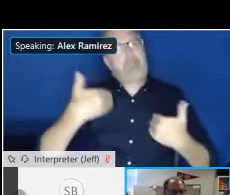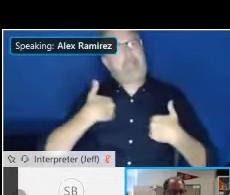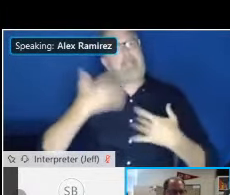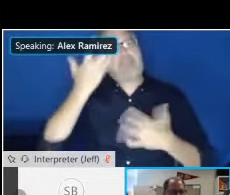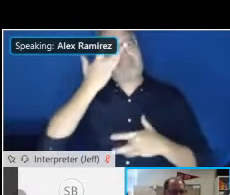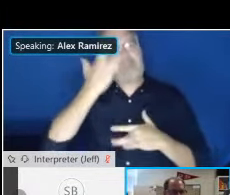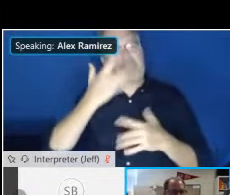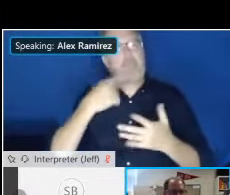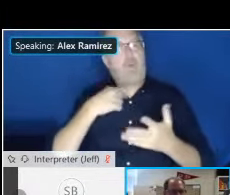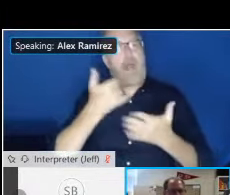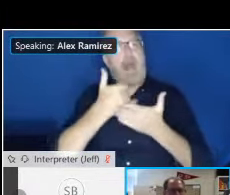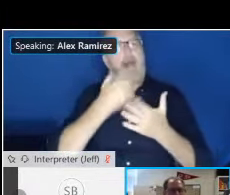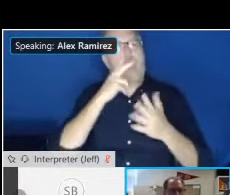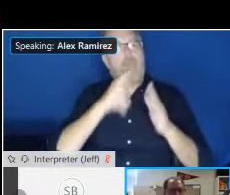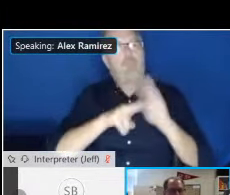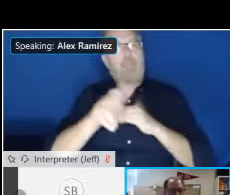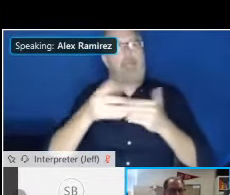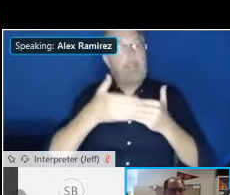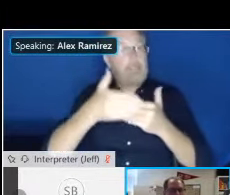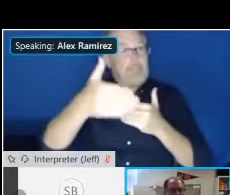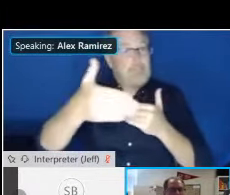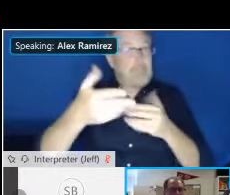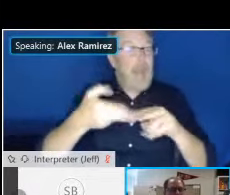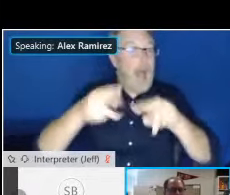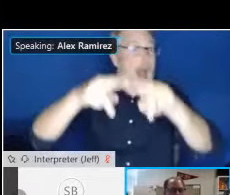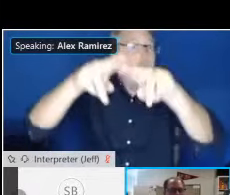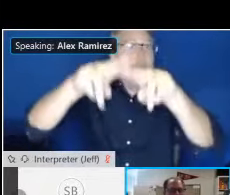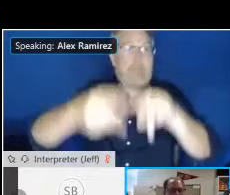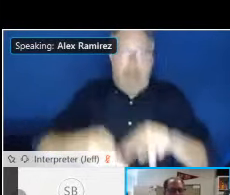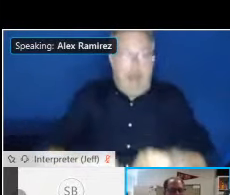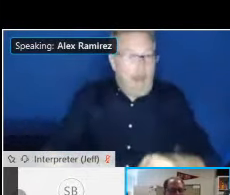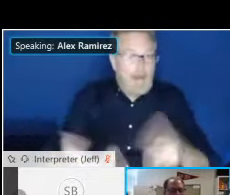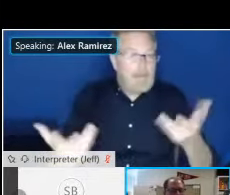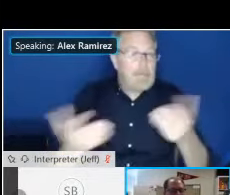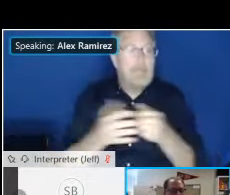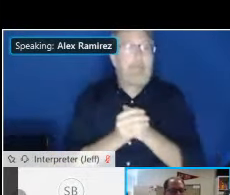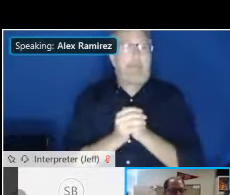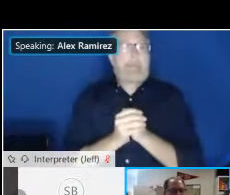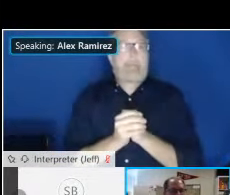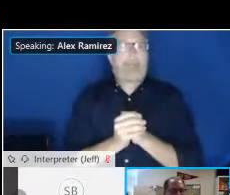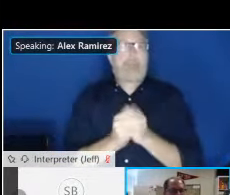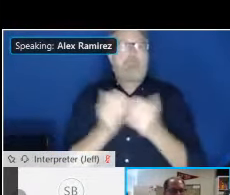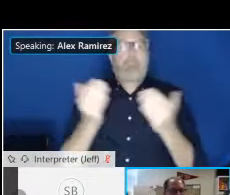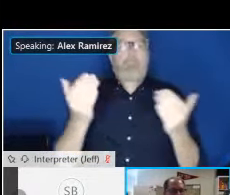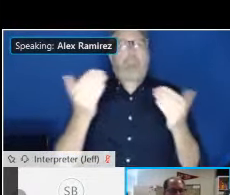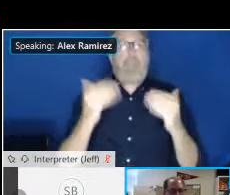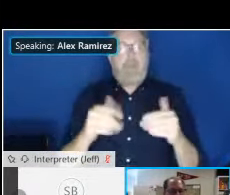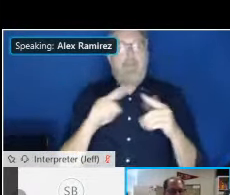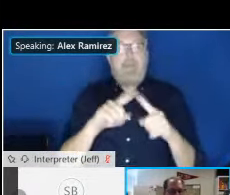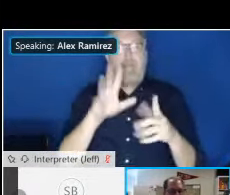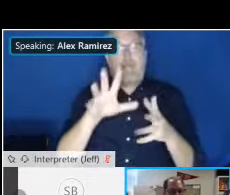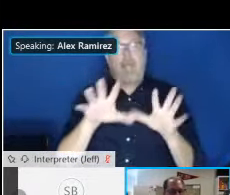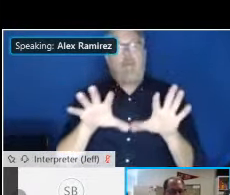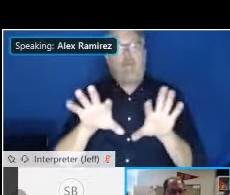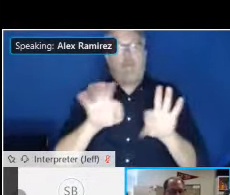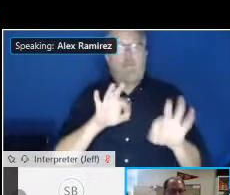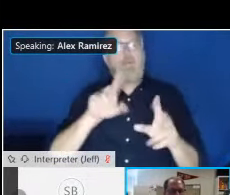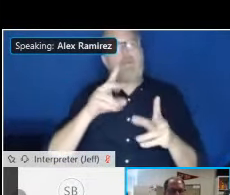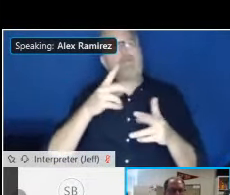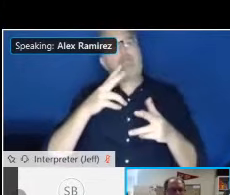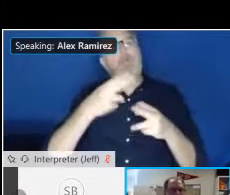expect in the future. Then we moved to a selected or targeted